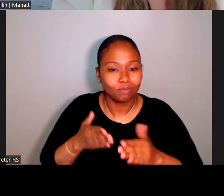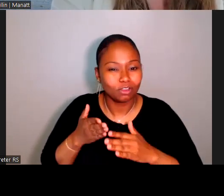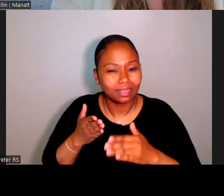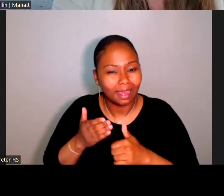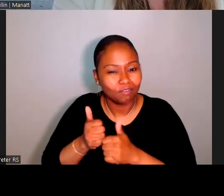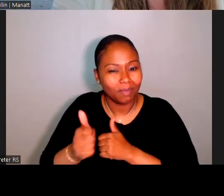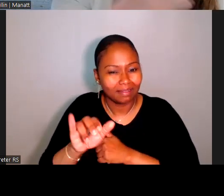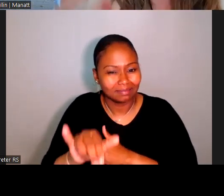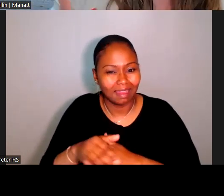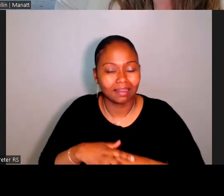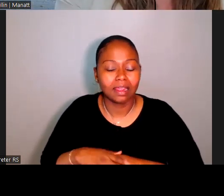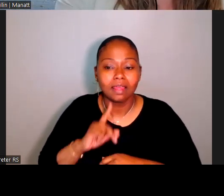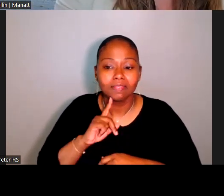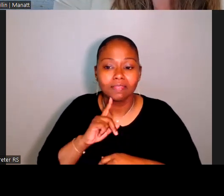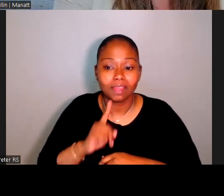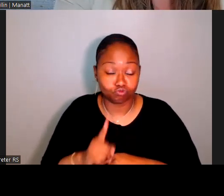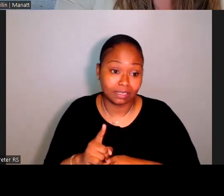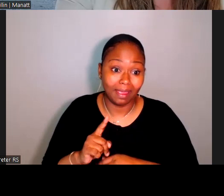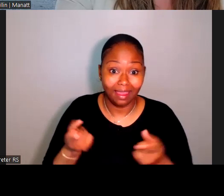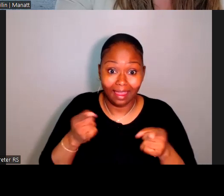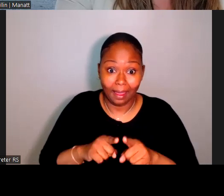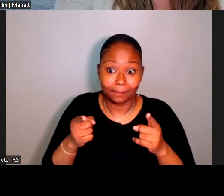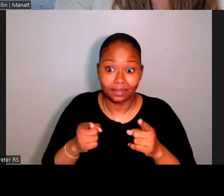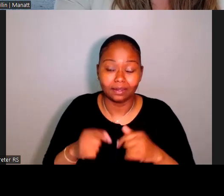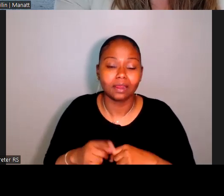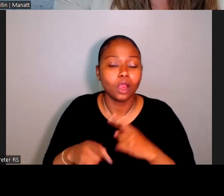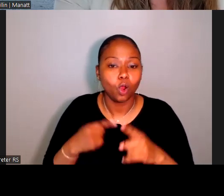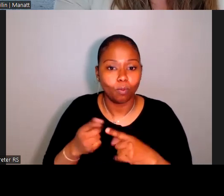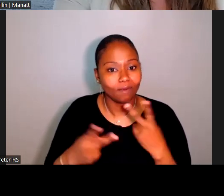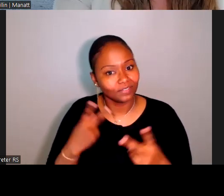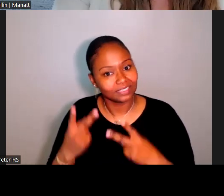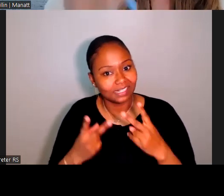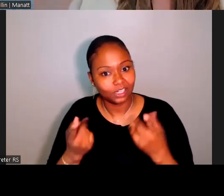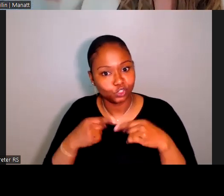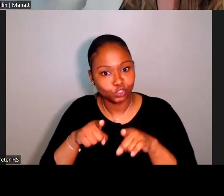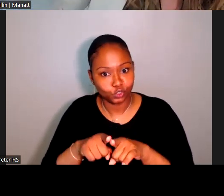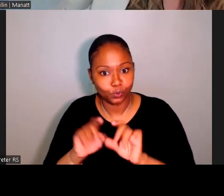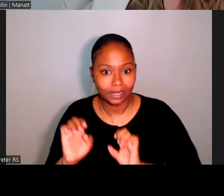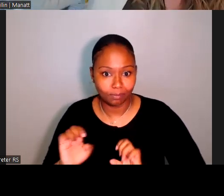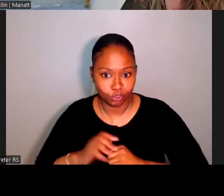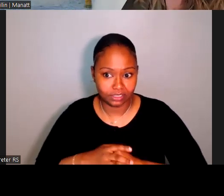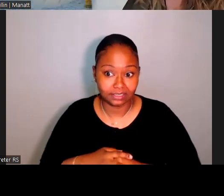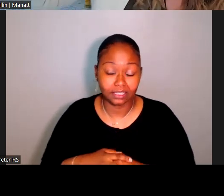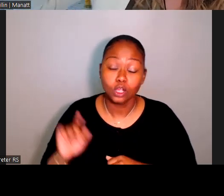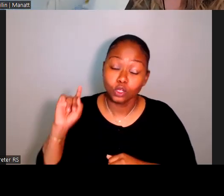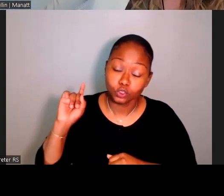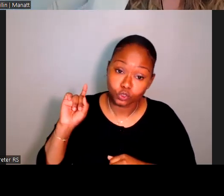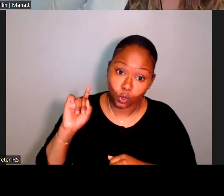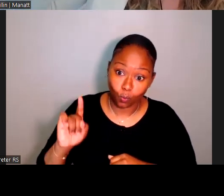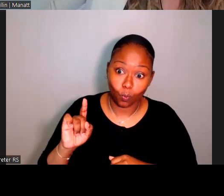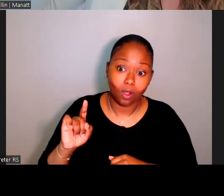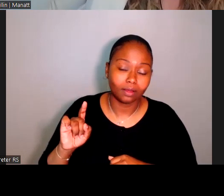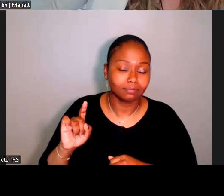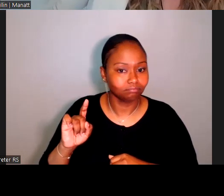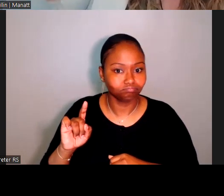that may exist around visitation during a state of emergency. So again, want to kind of reframe for